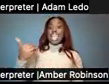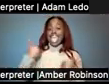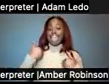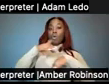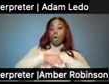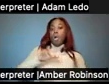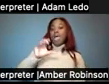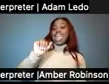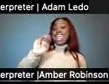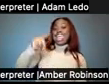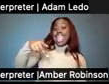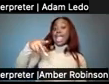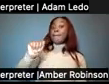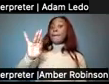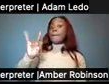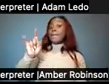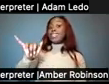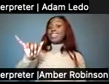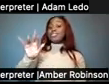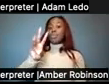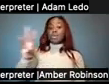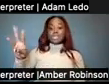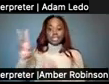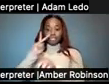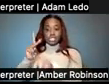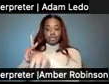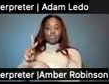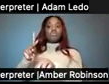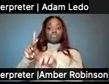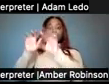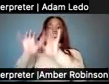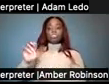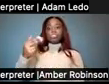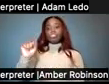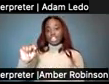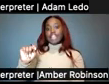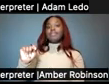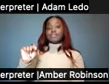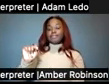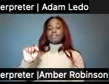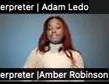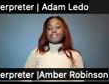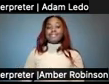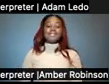abilities website, camp abilities.org. Oh, it says it right here on the, on the PowerPoint.